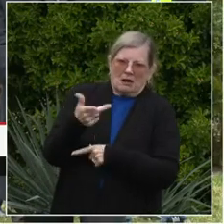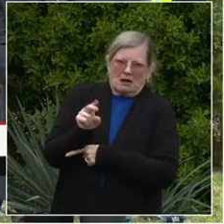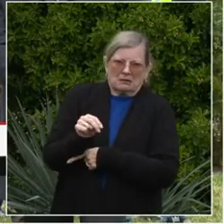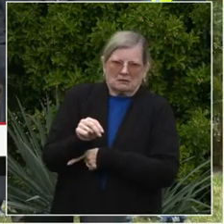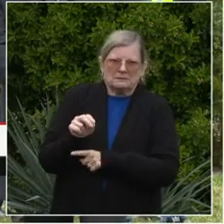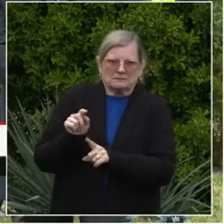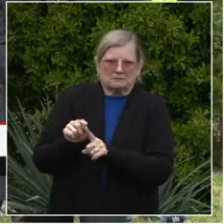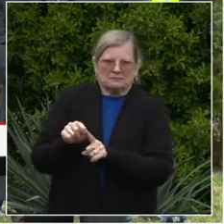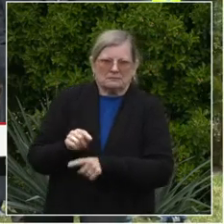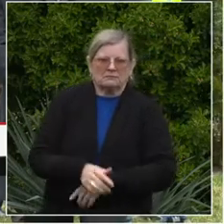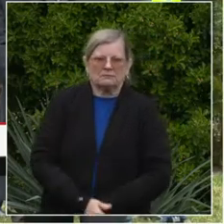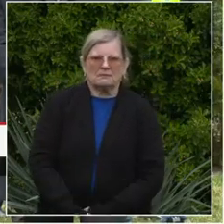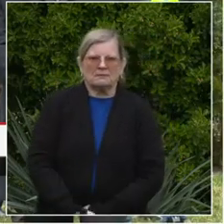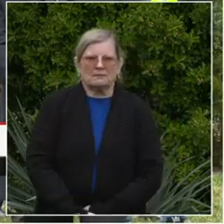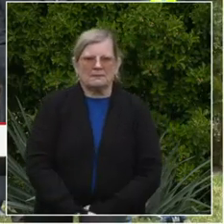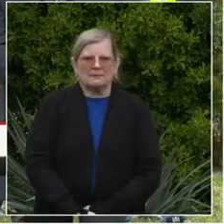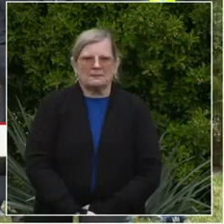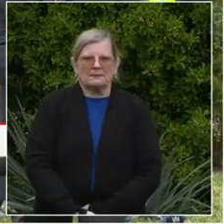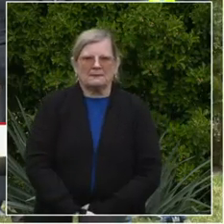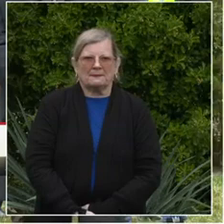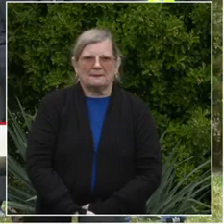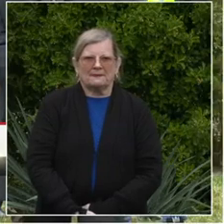Now,